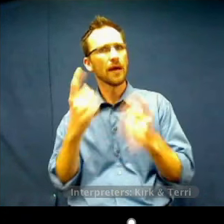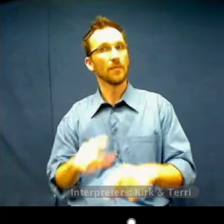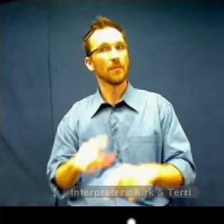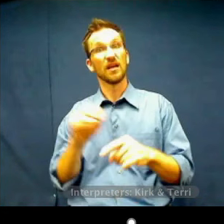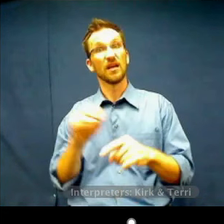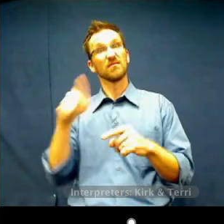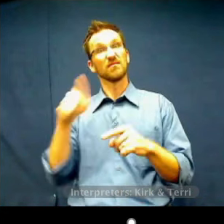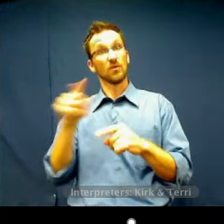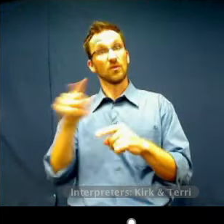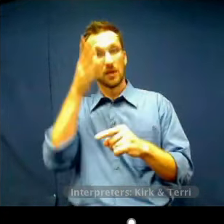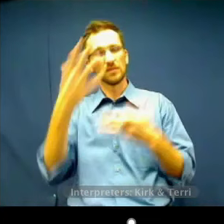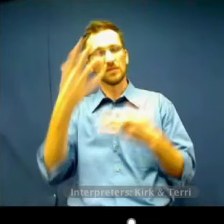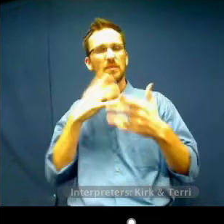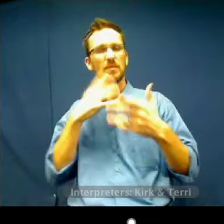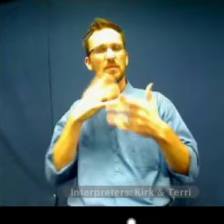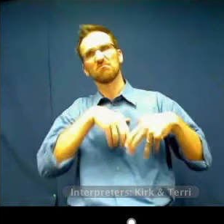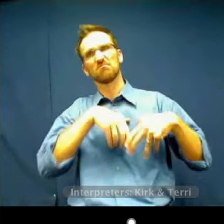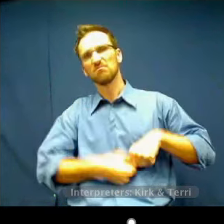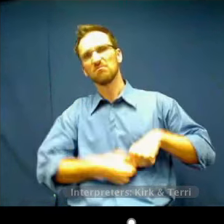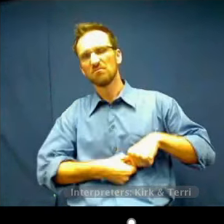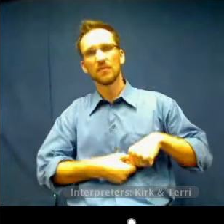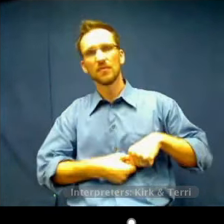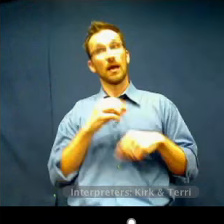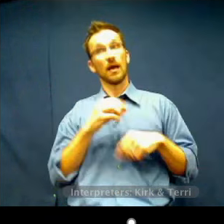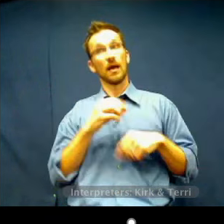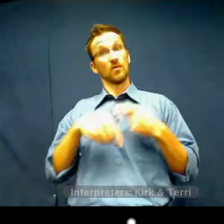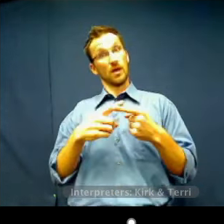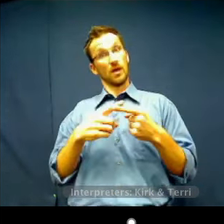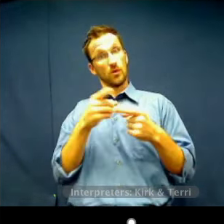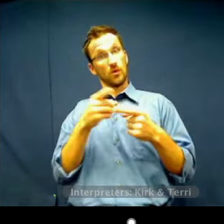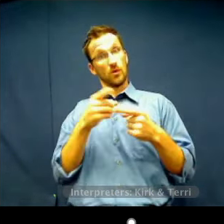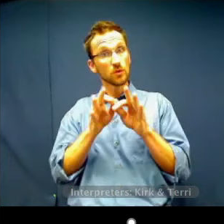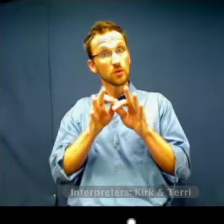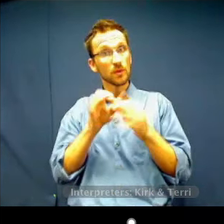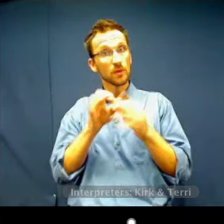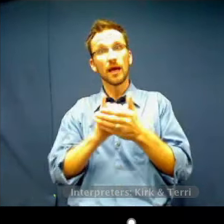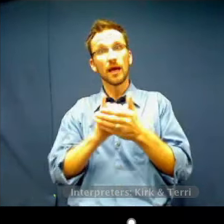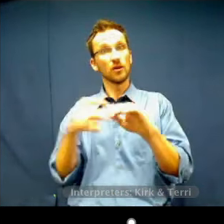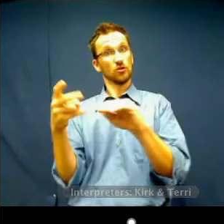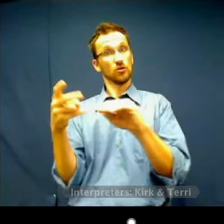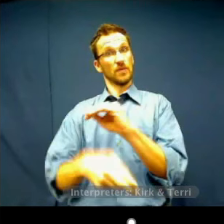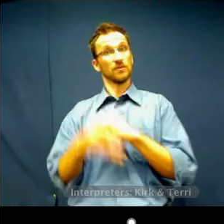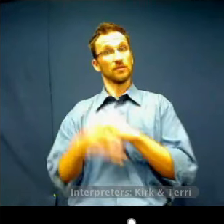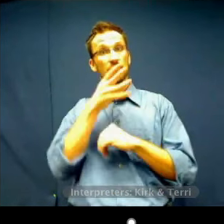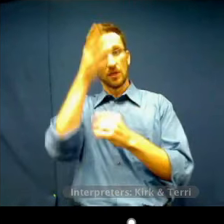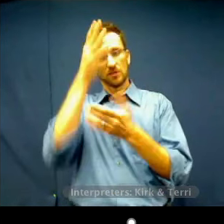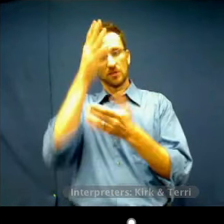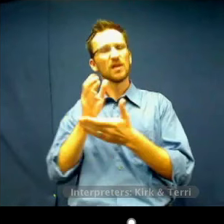And frankly, interpreting a termination can be extremely traumatic for the interpreter as well.